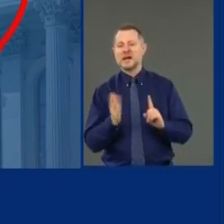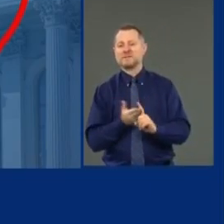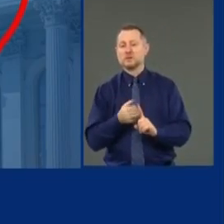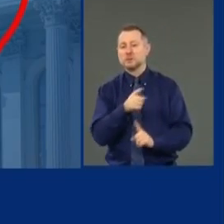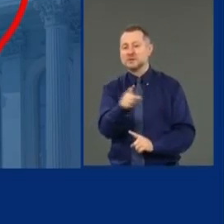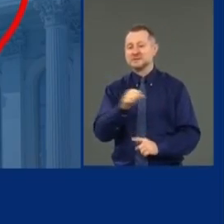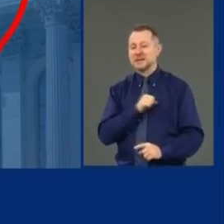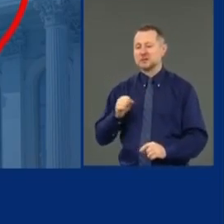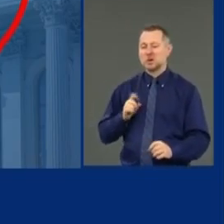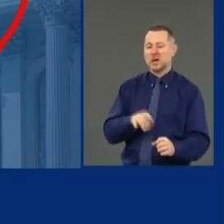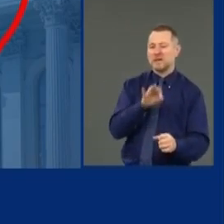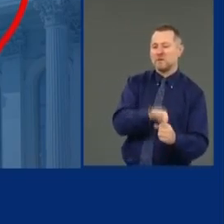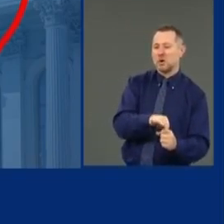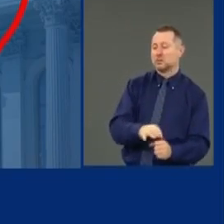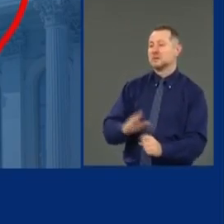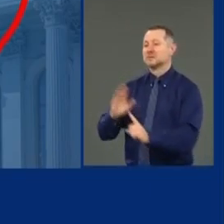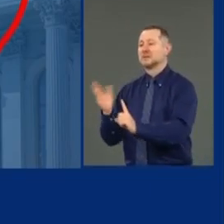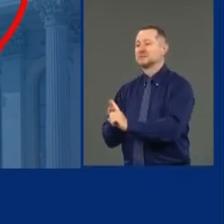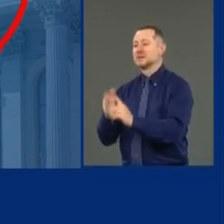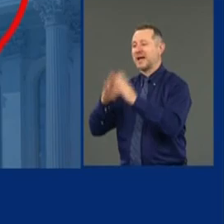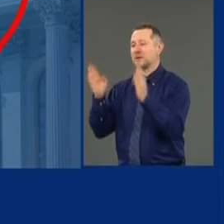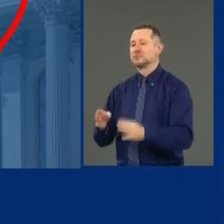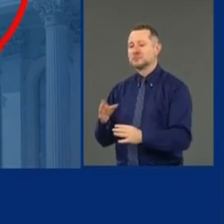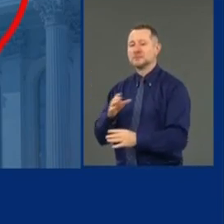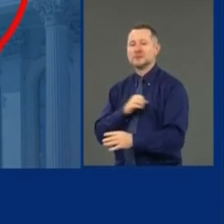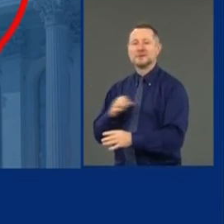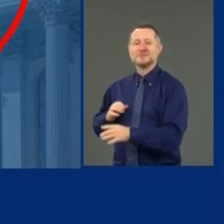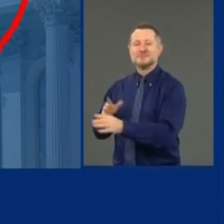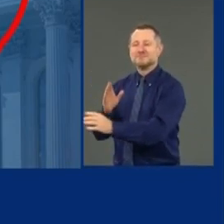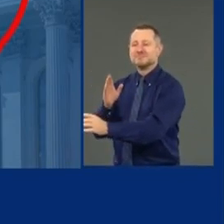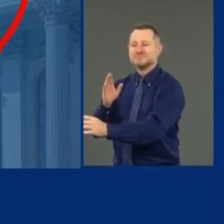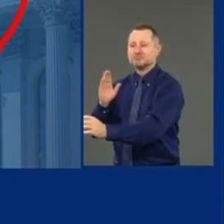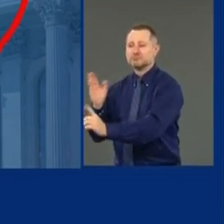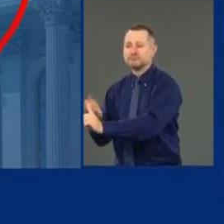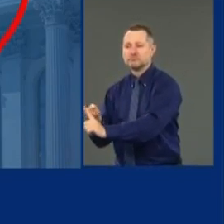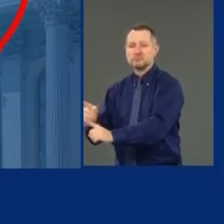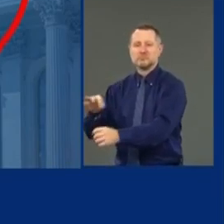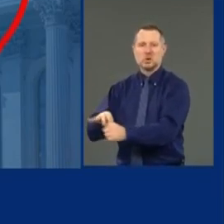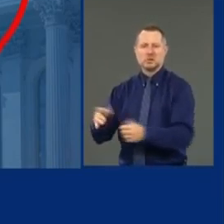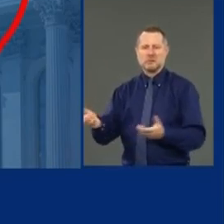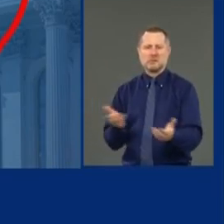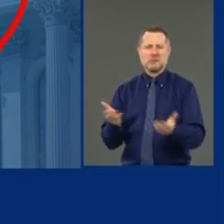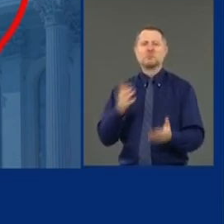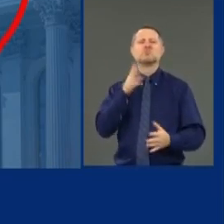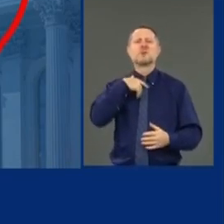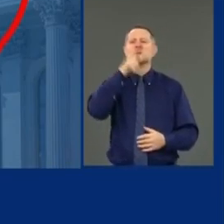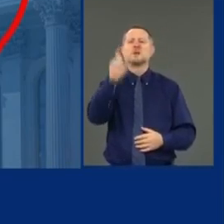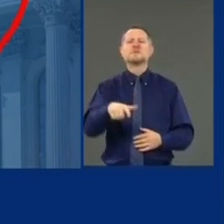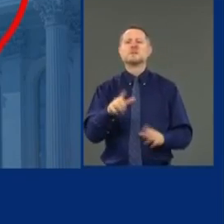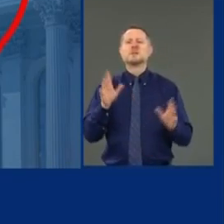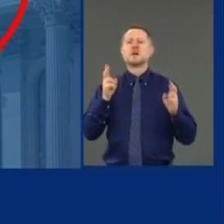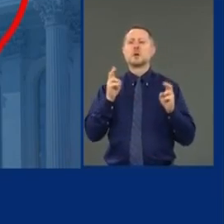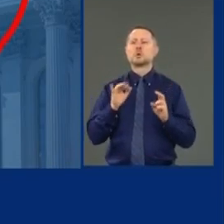have to make it a gravy train of pork just to pass it. Maybe you can just pass a bill on